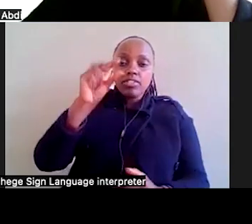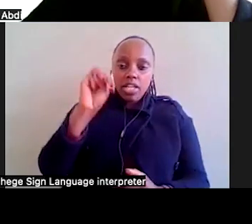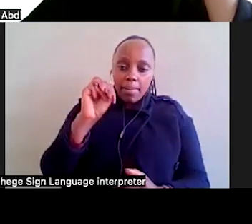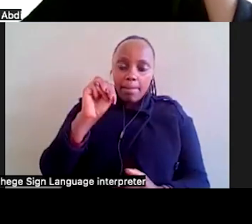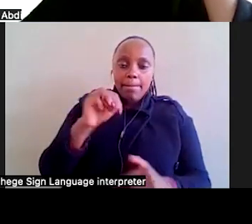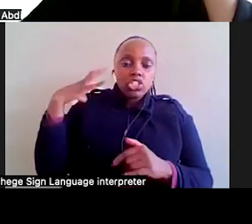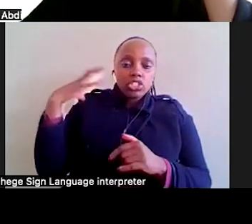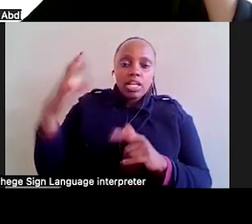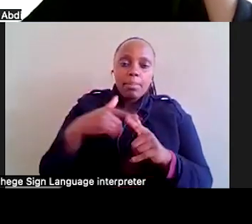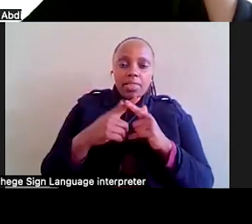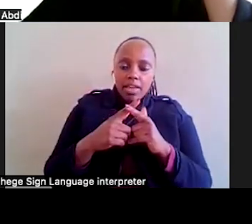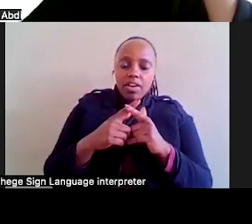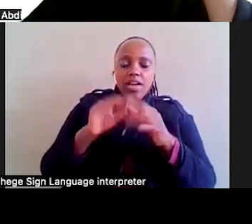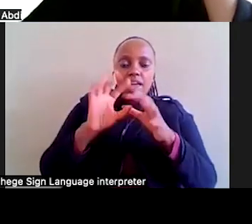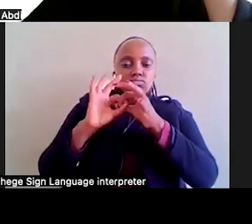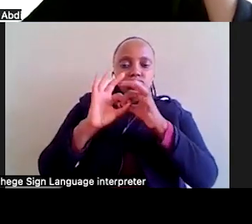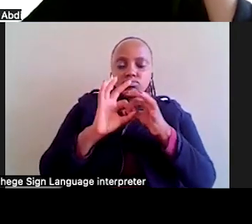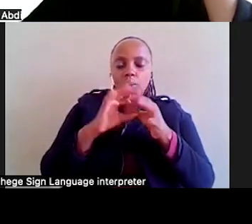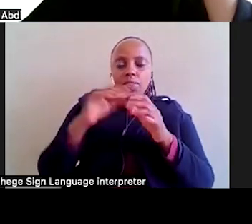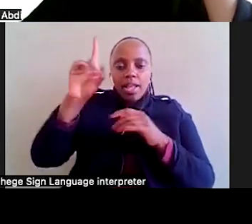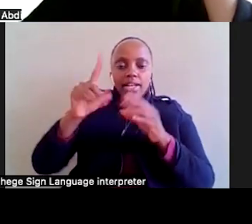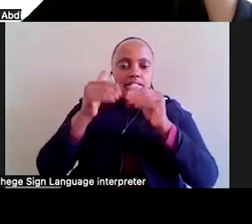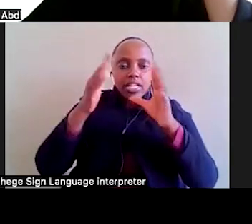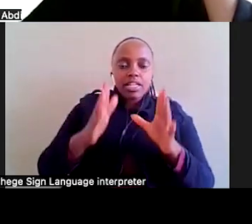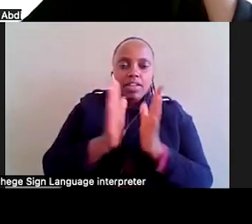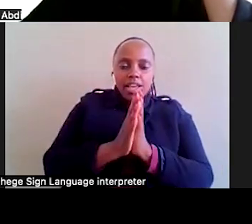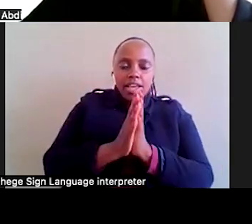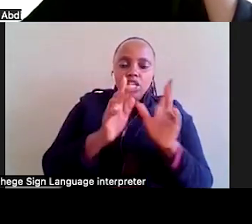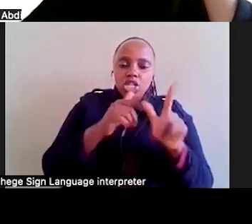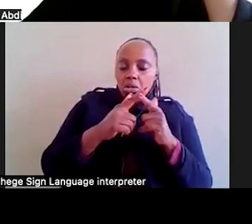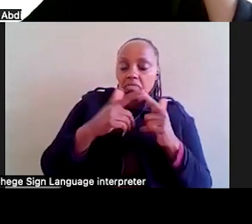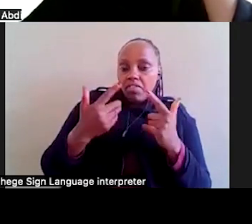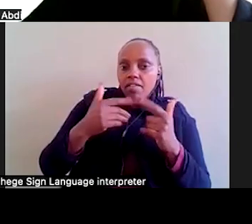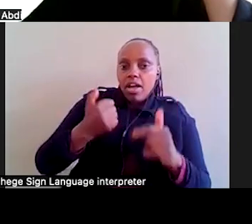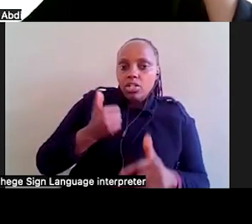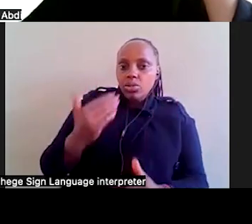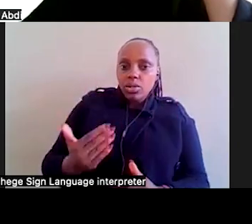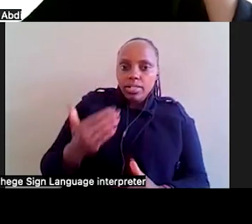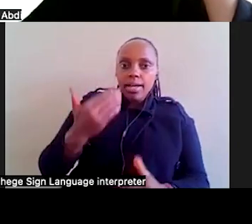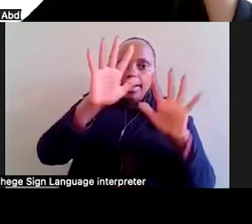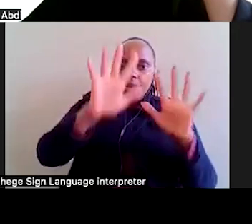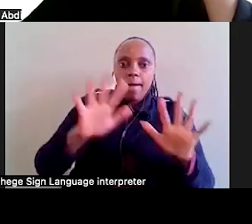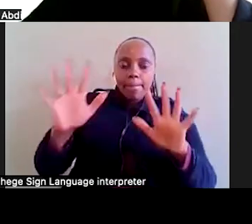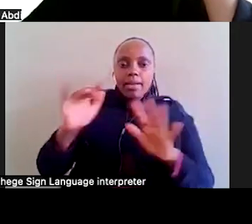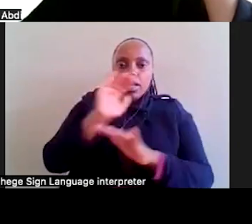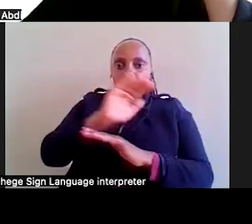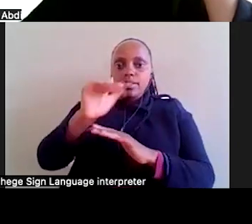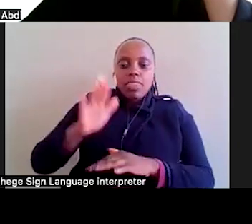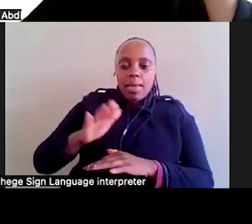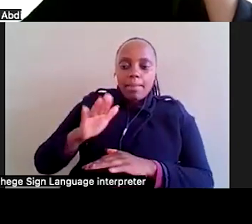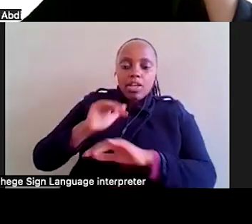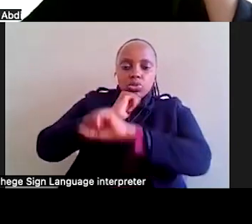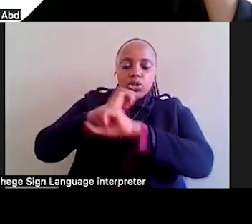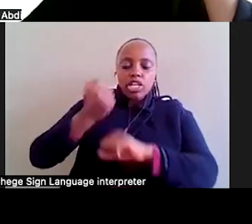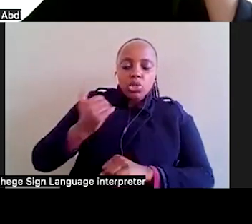engaging religious leaders, enhancing the My Dear Daughter campaign as a clarion call to mothers to protect their daughters,